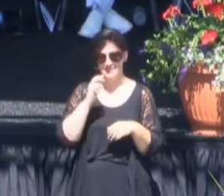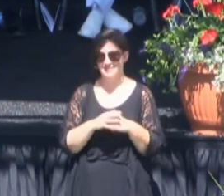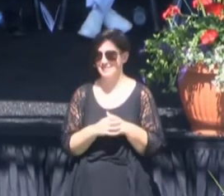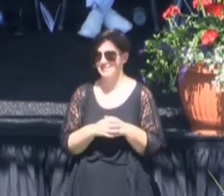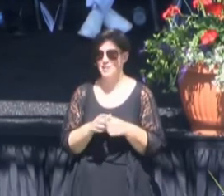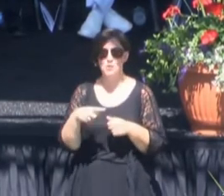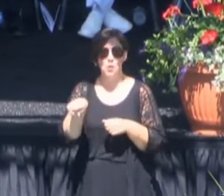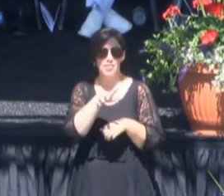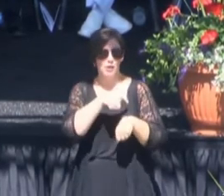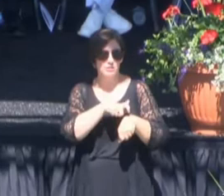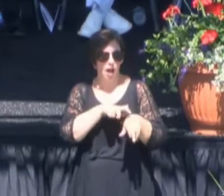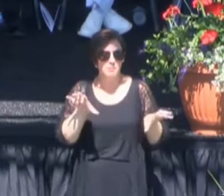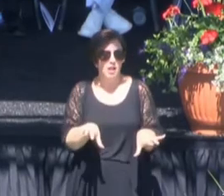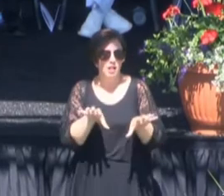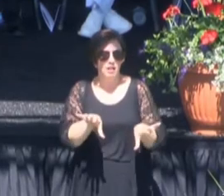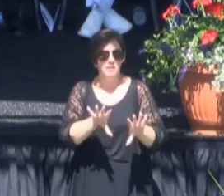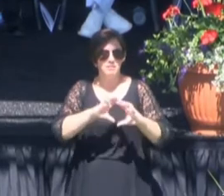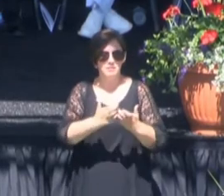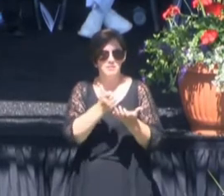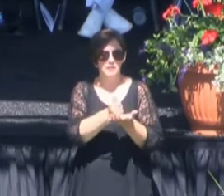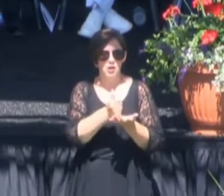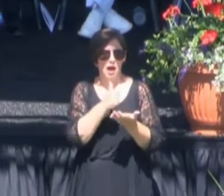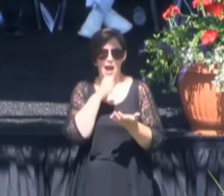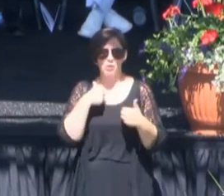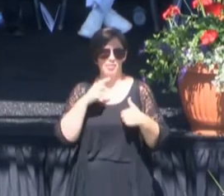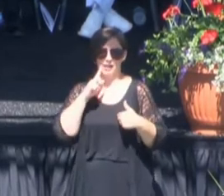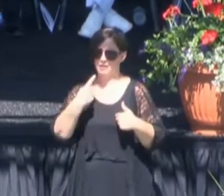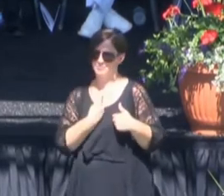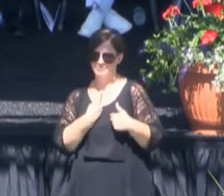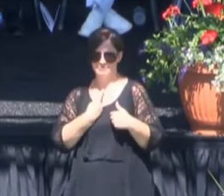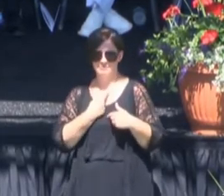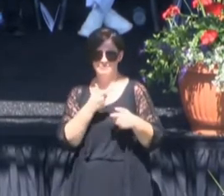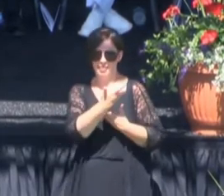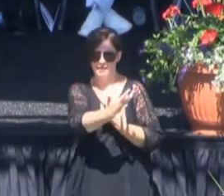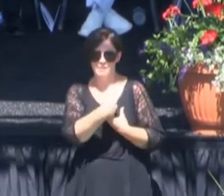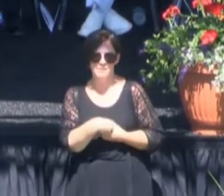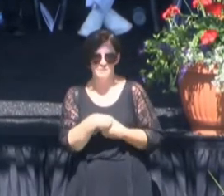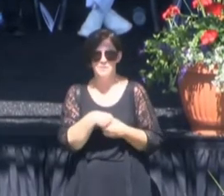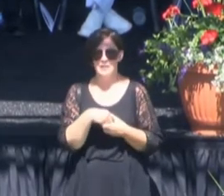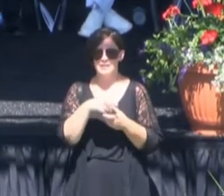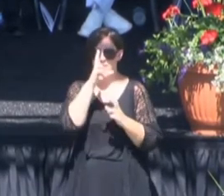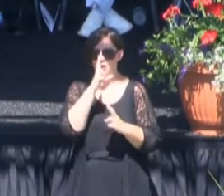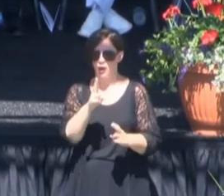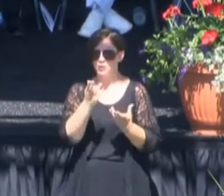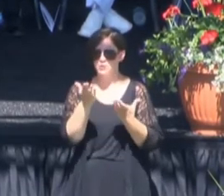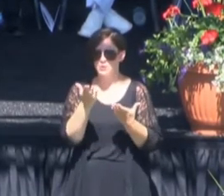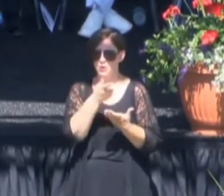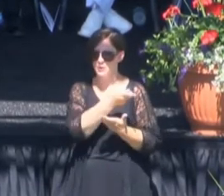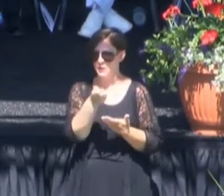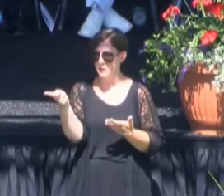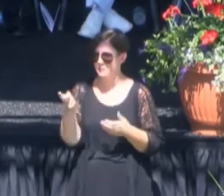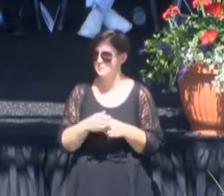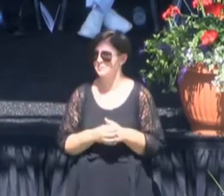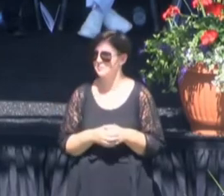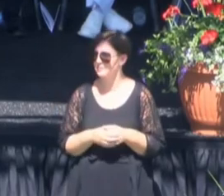for their time and effort serving the class of 2018, because I don't think I could have done it on my own. It's been an honor to serve beside you guys.